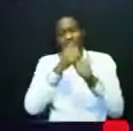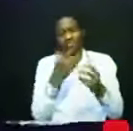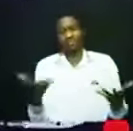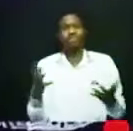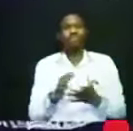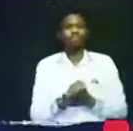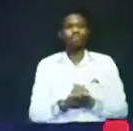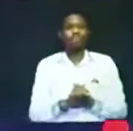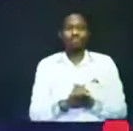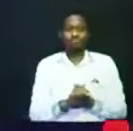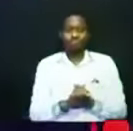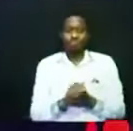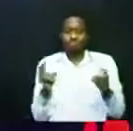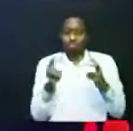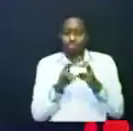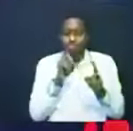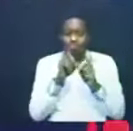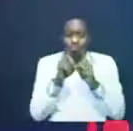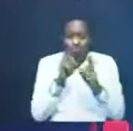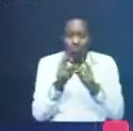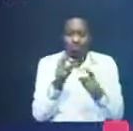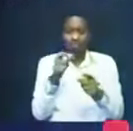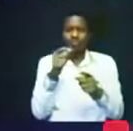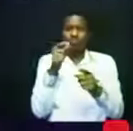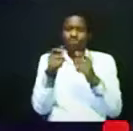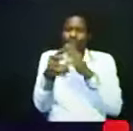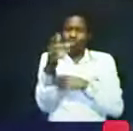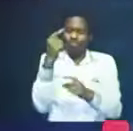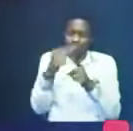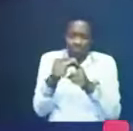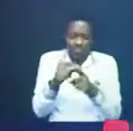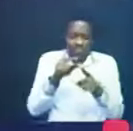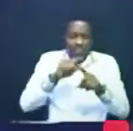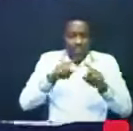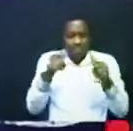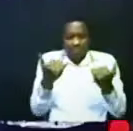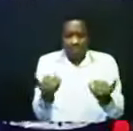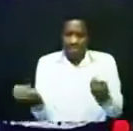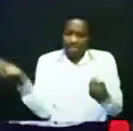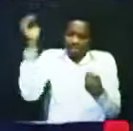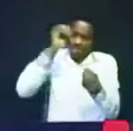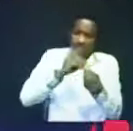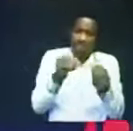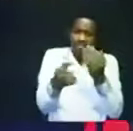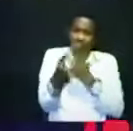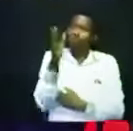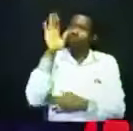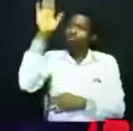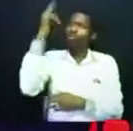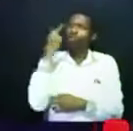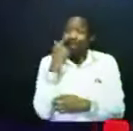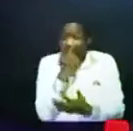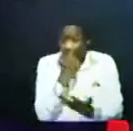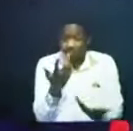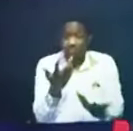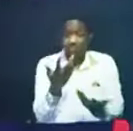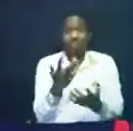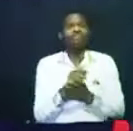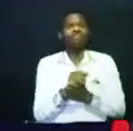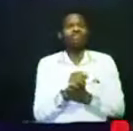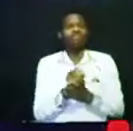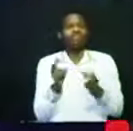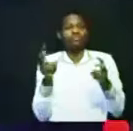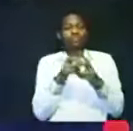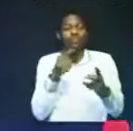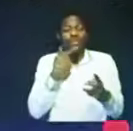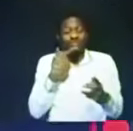God. Then soon we are talking about the eyes of God. So he's trying to say that when the word of God is